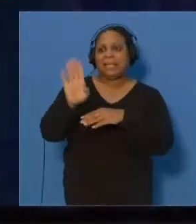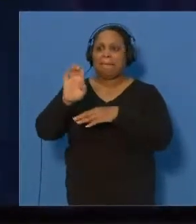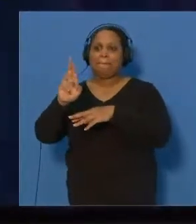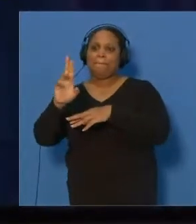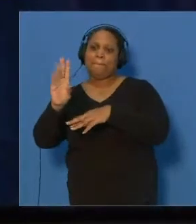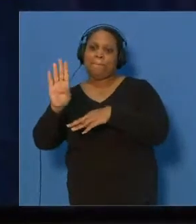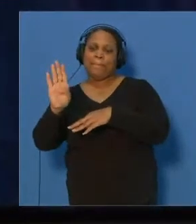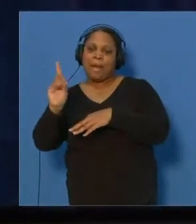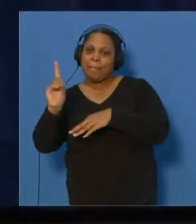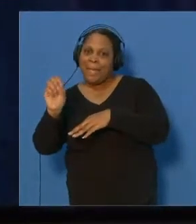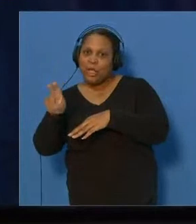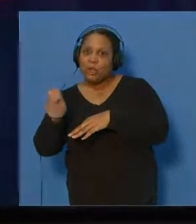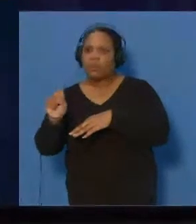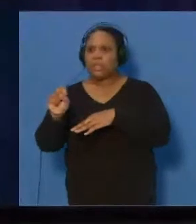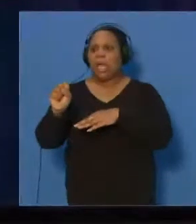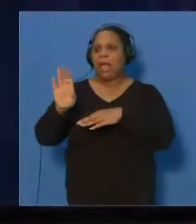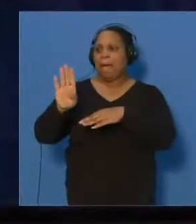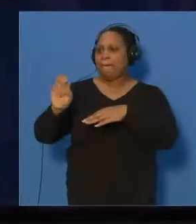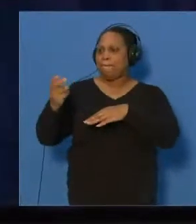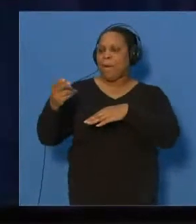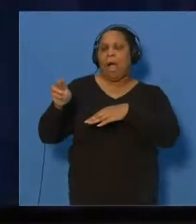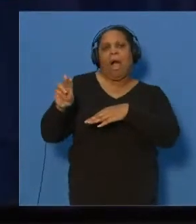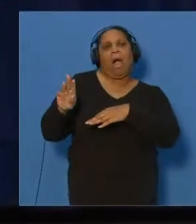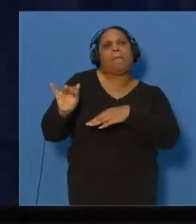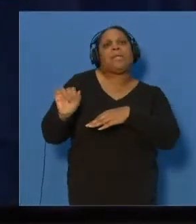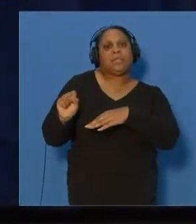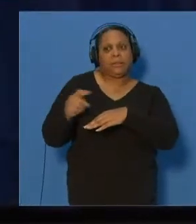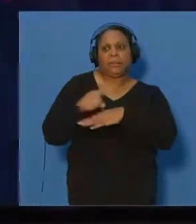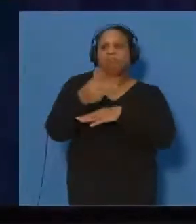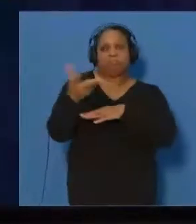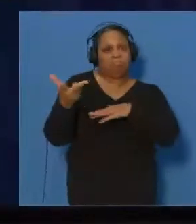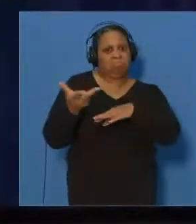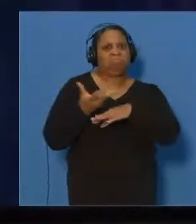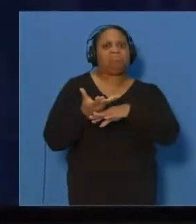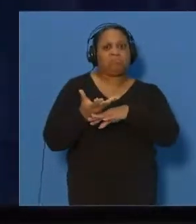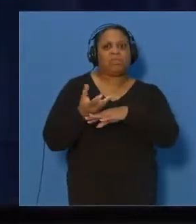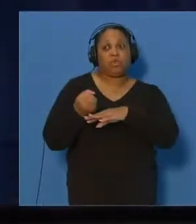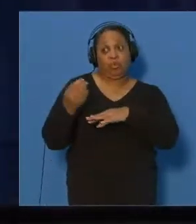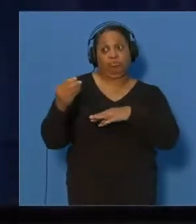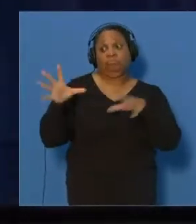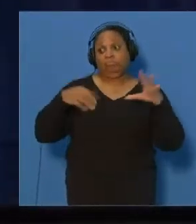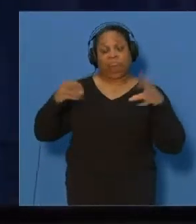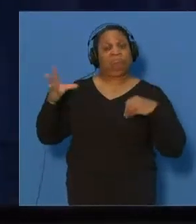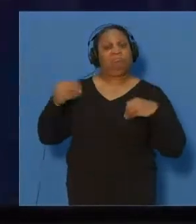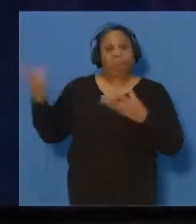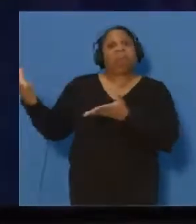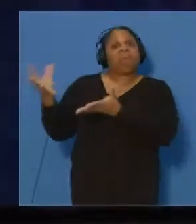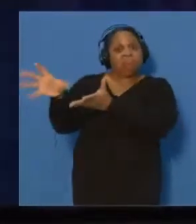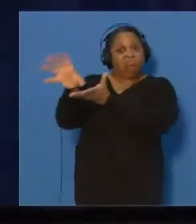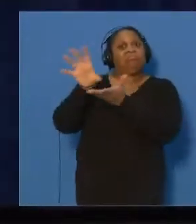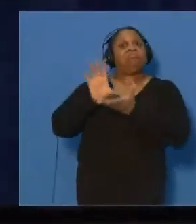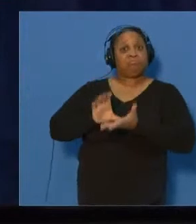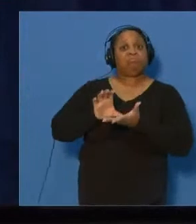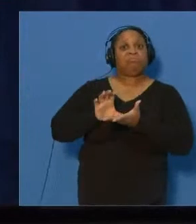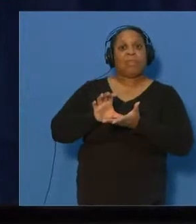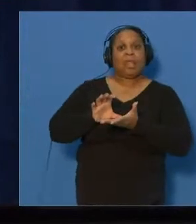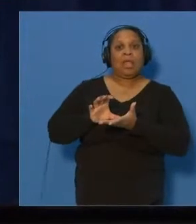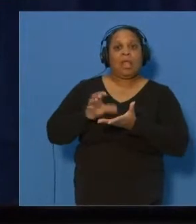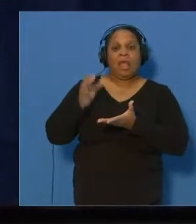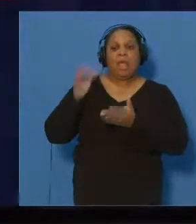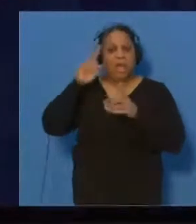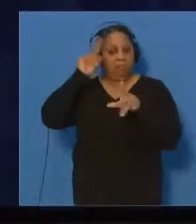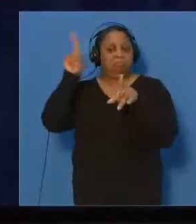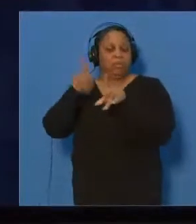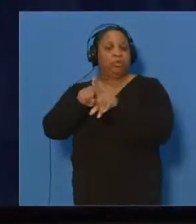Bahamas and other countries. So it works fine. We are going to take an allotment of those, and I, in conversations with the Premier of the Cayman